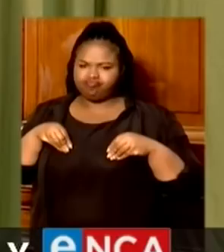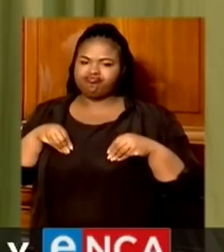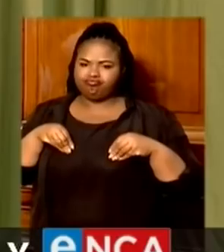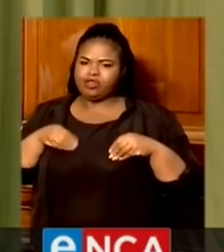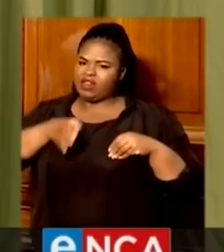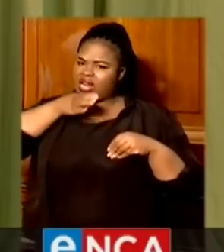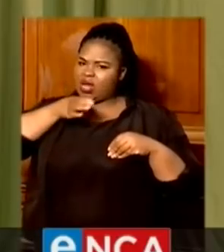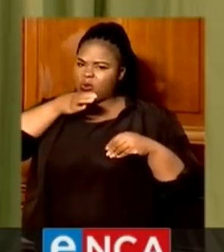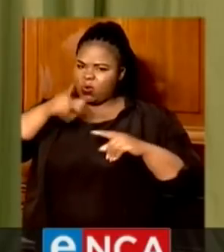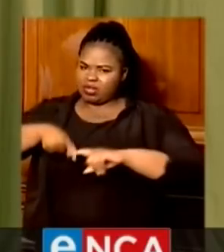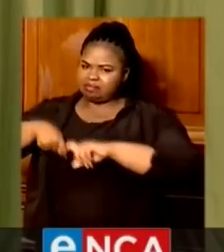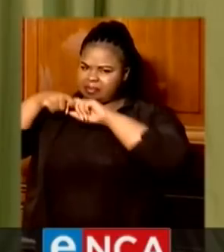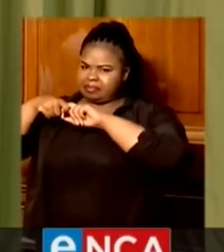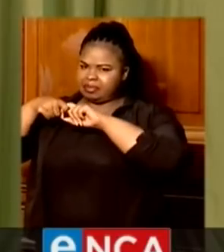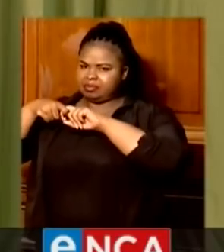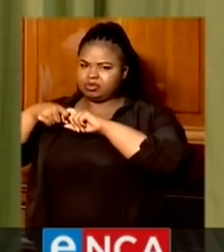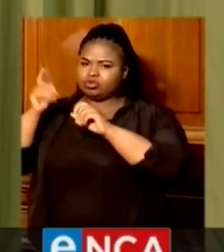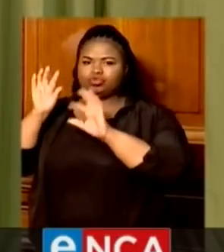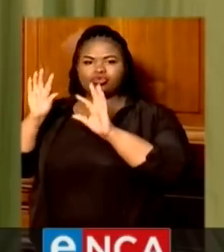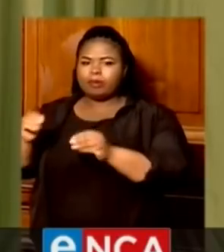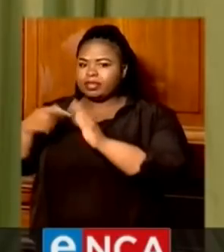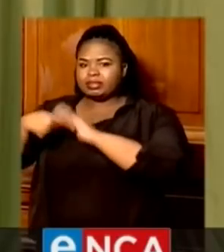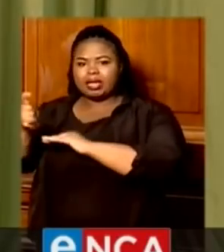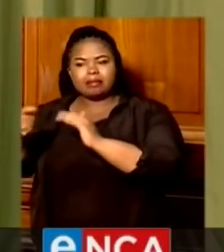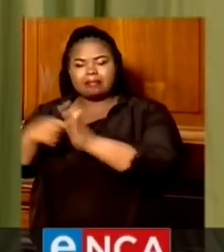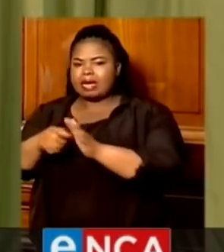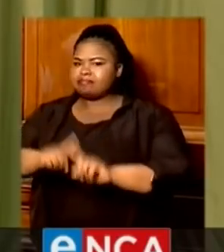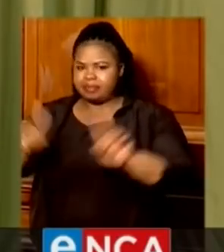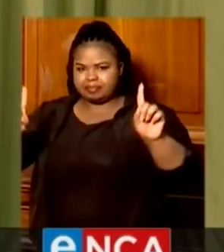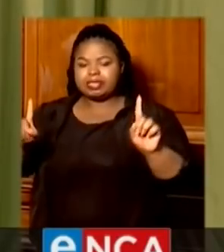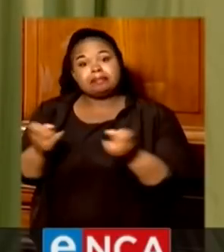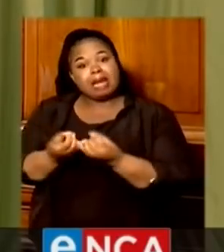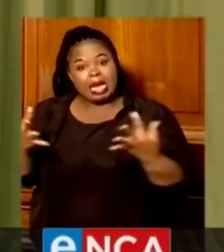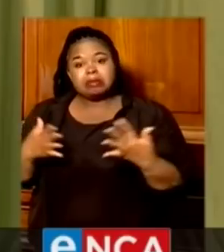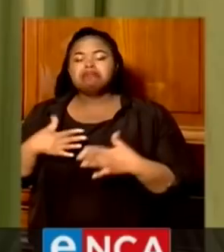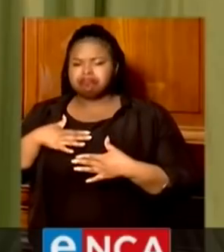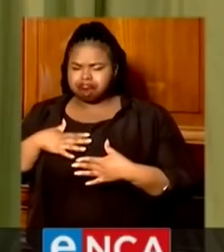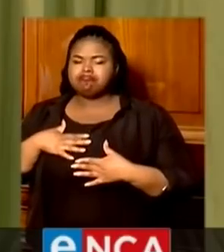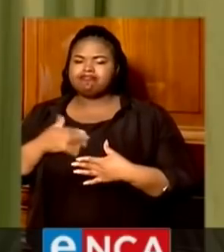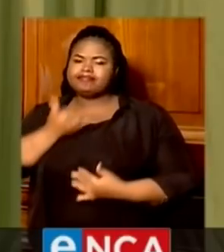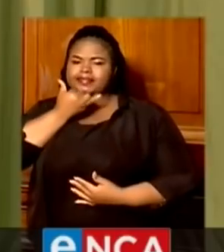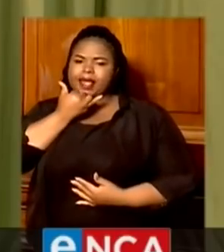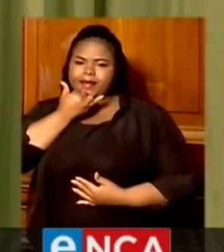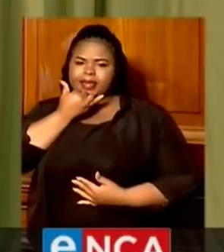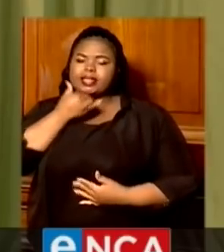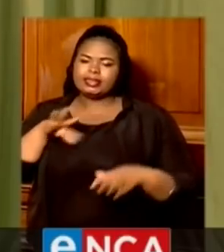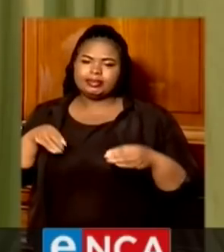of the suspension of the sale and distribution of